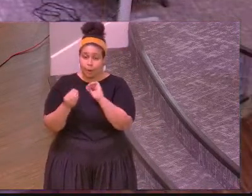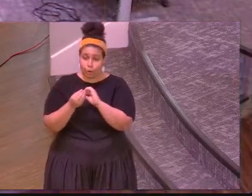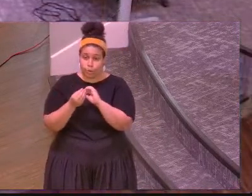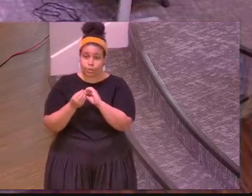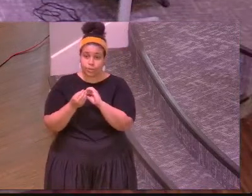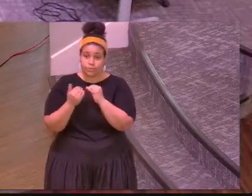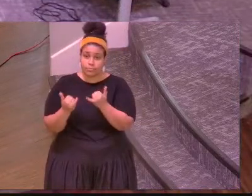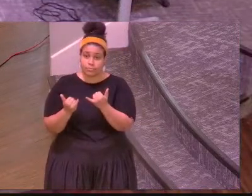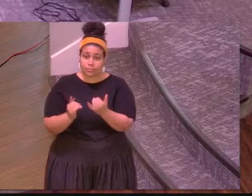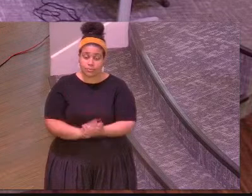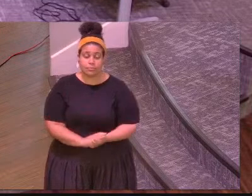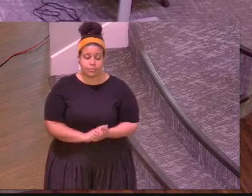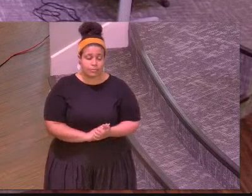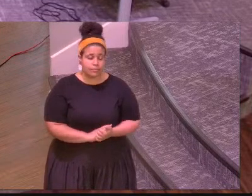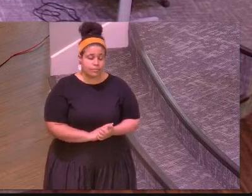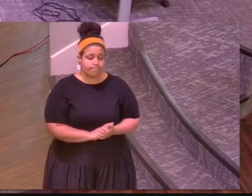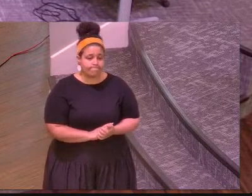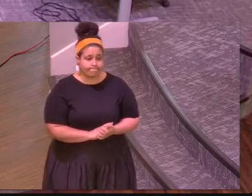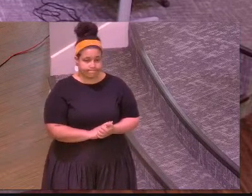Thank you.